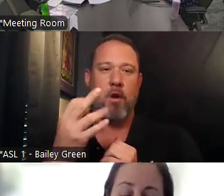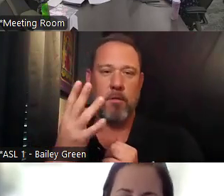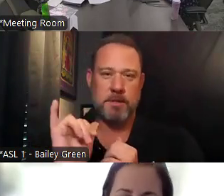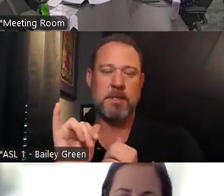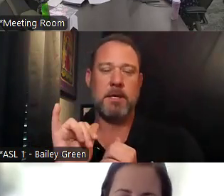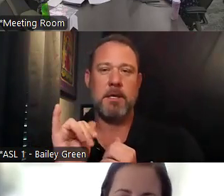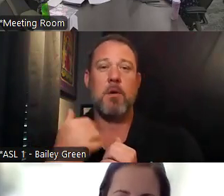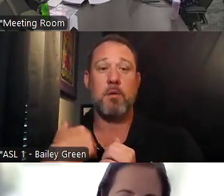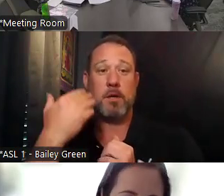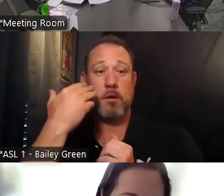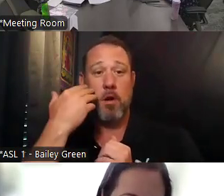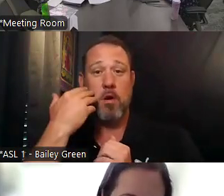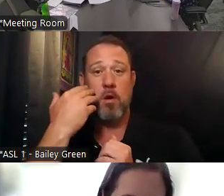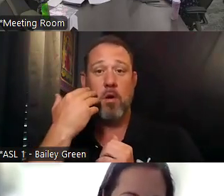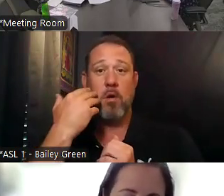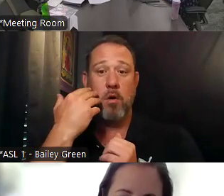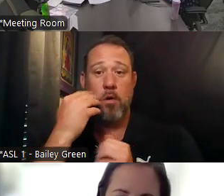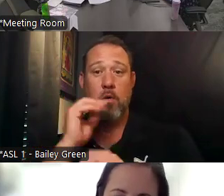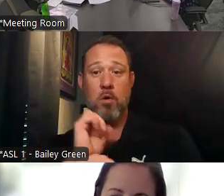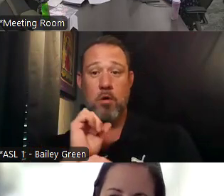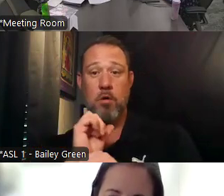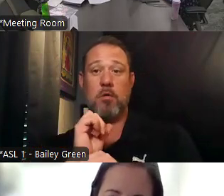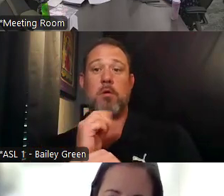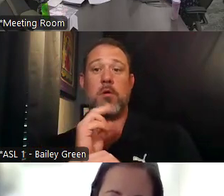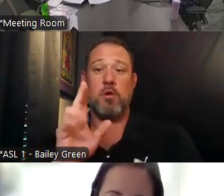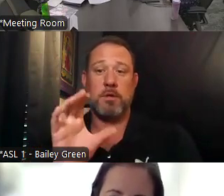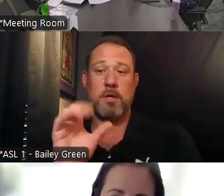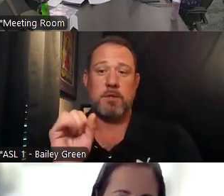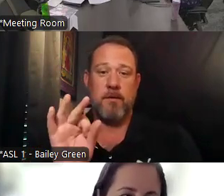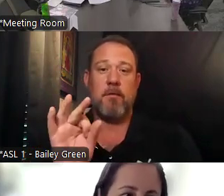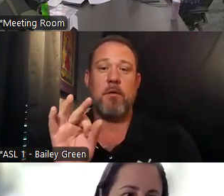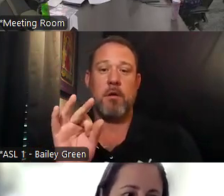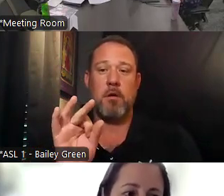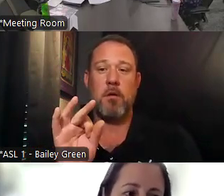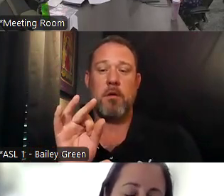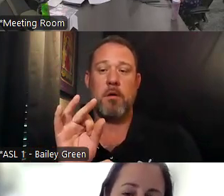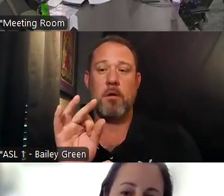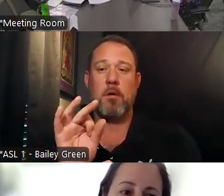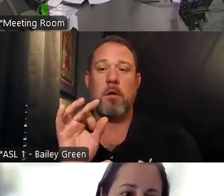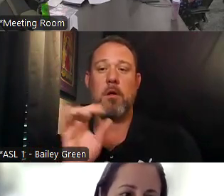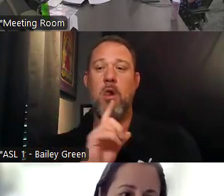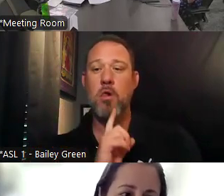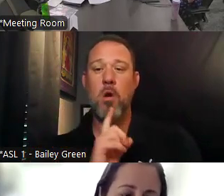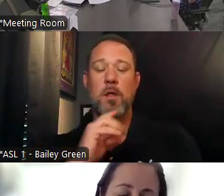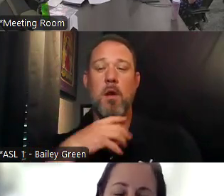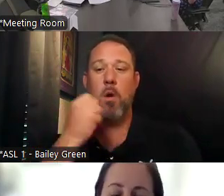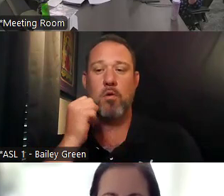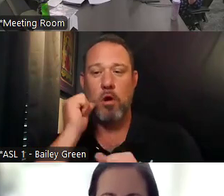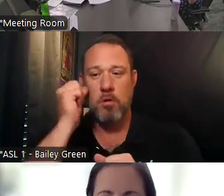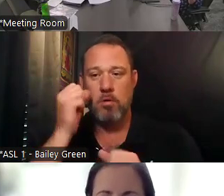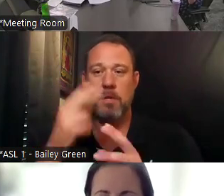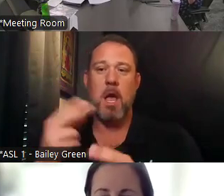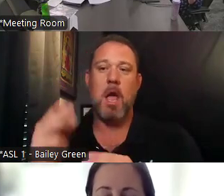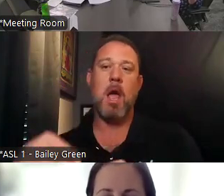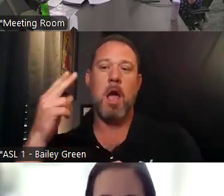we know from work from one of my colleagues at UCSF, Dr. Ashwin Kotwal, is that lonely older adults experience